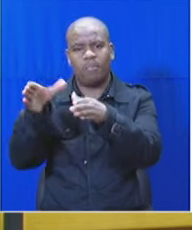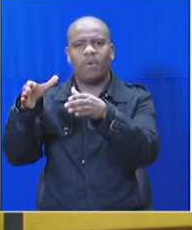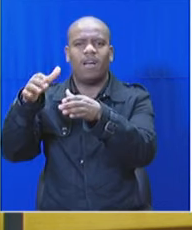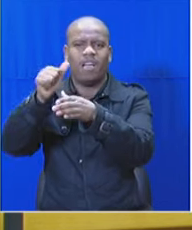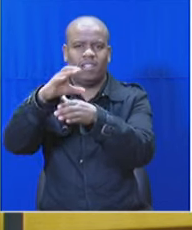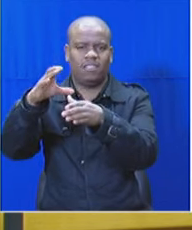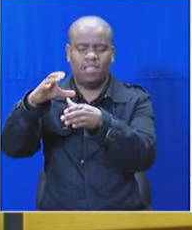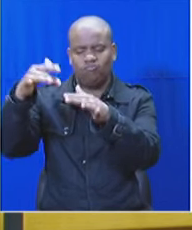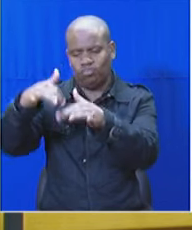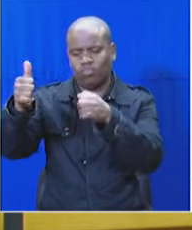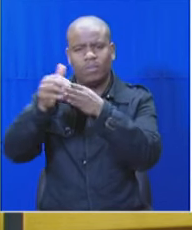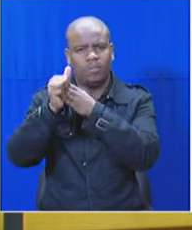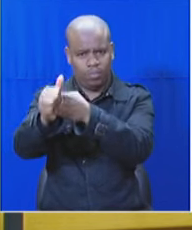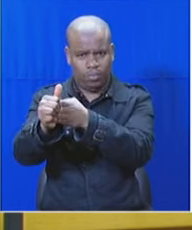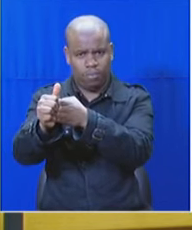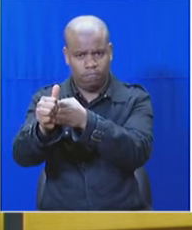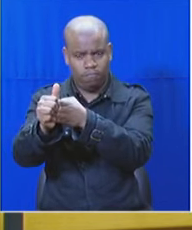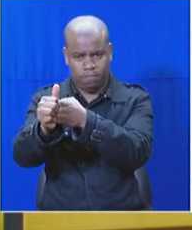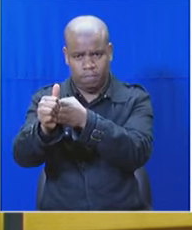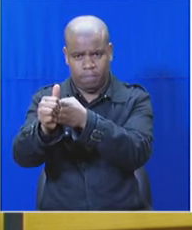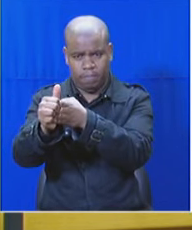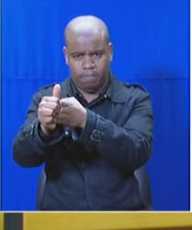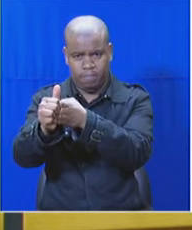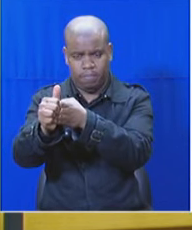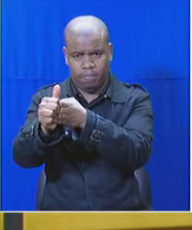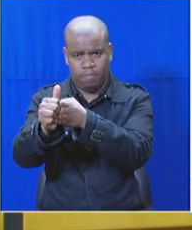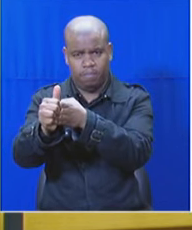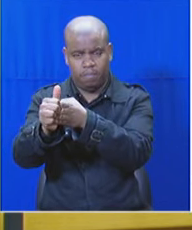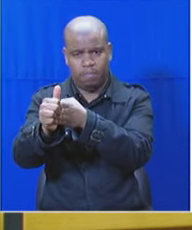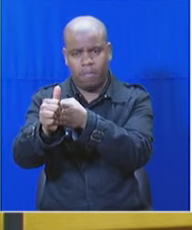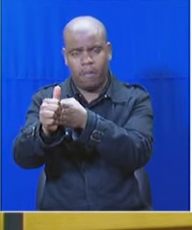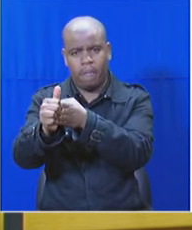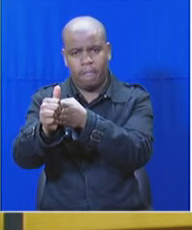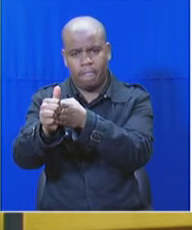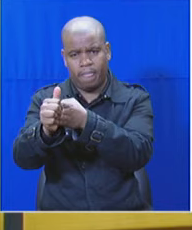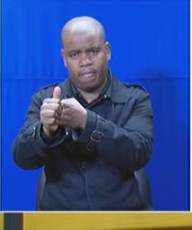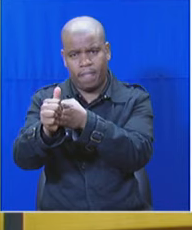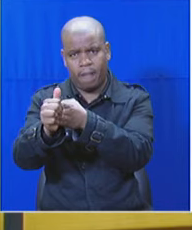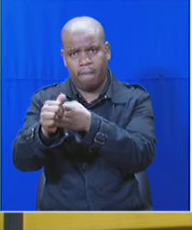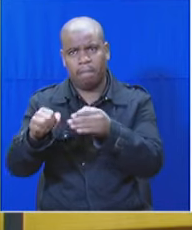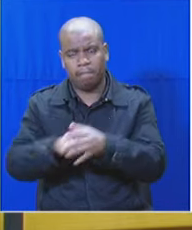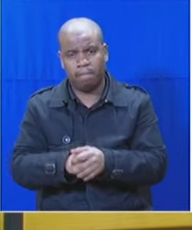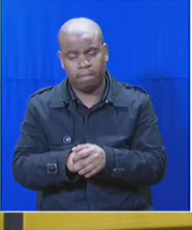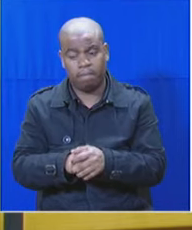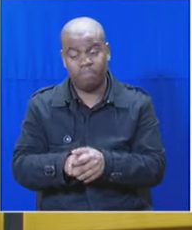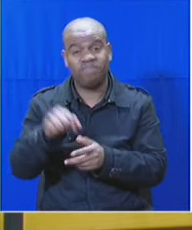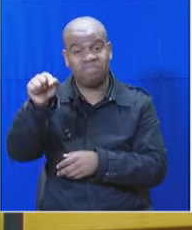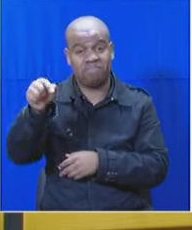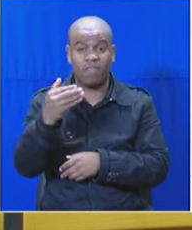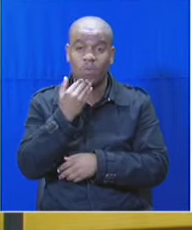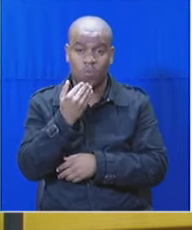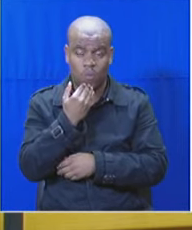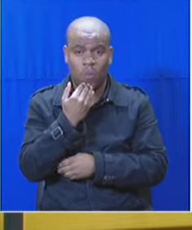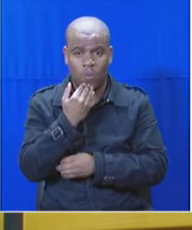this institution and elected leadership of the state, and which is